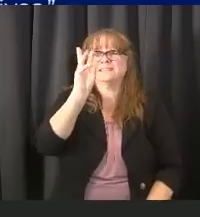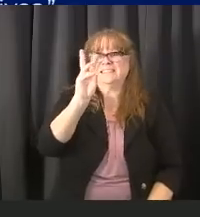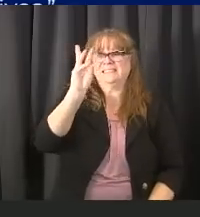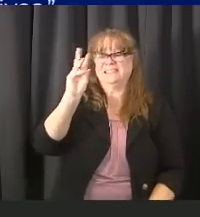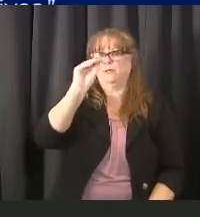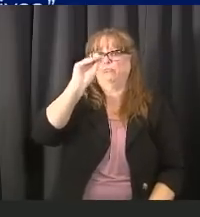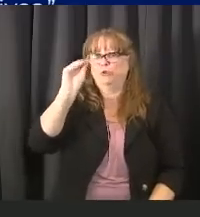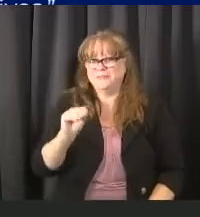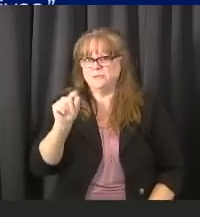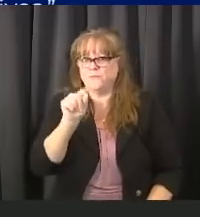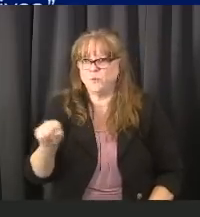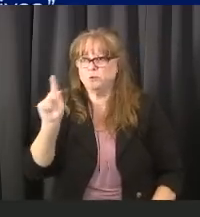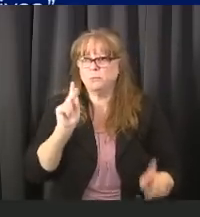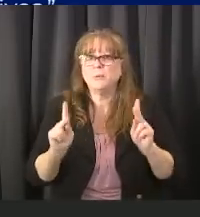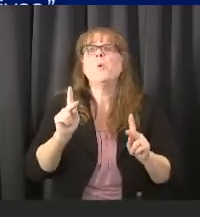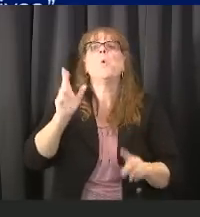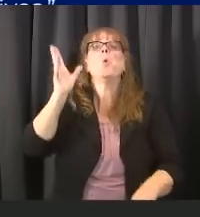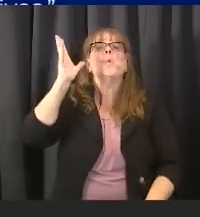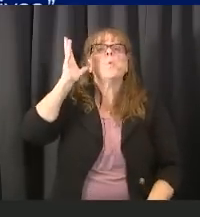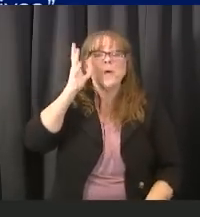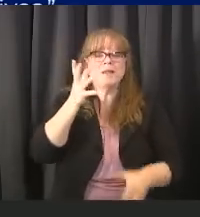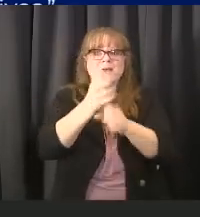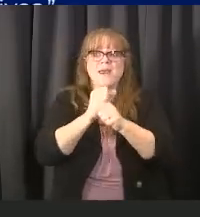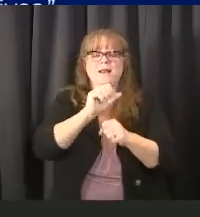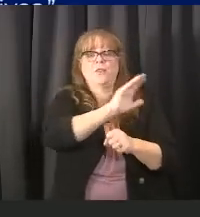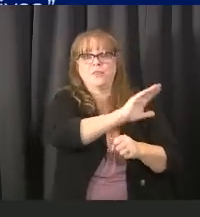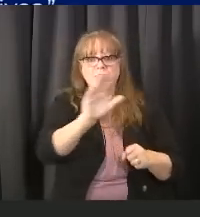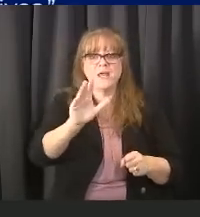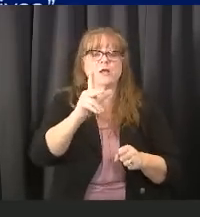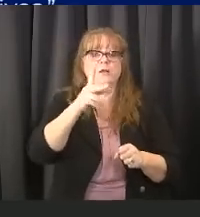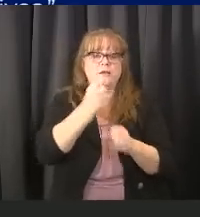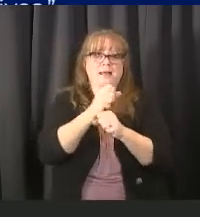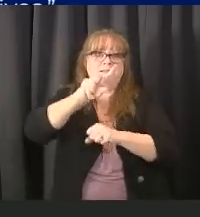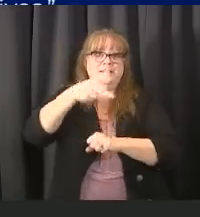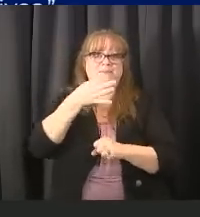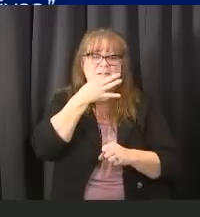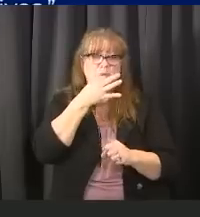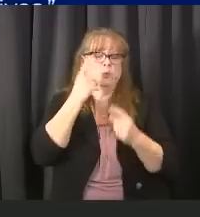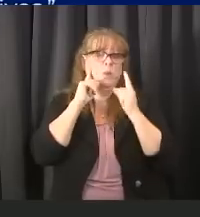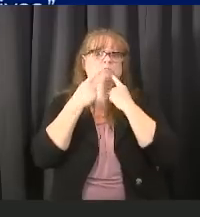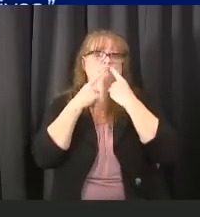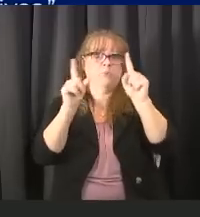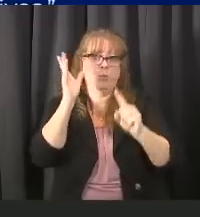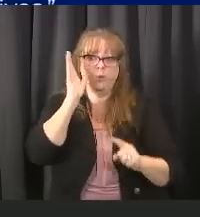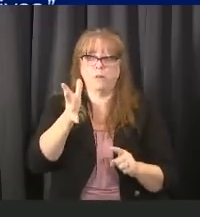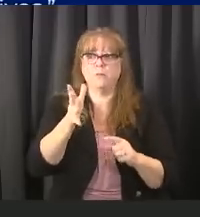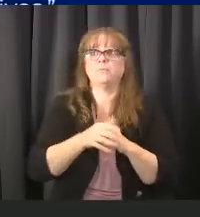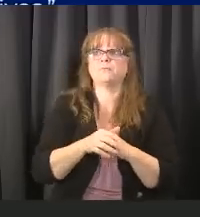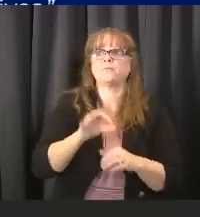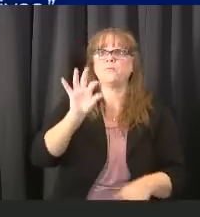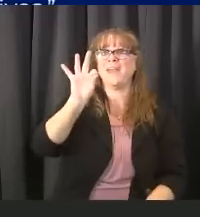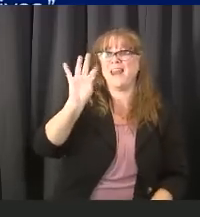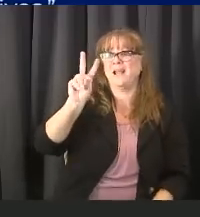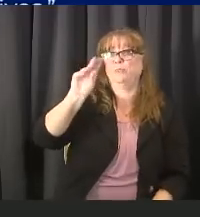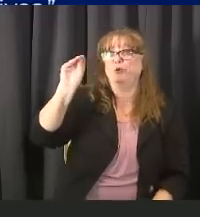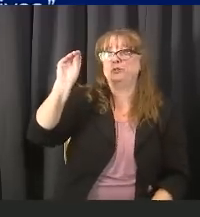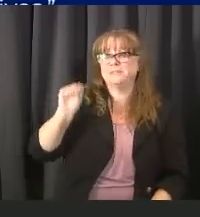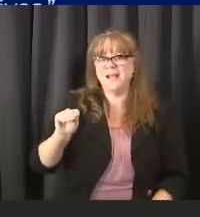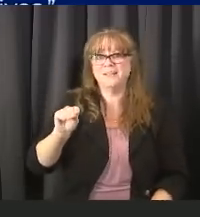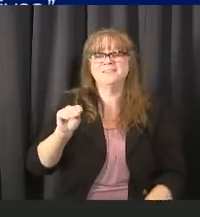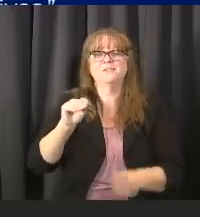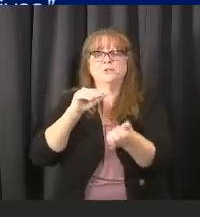vaccine. 92% of our physicians have chosen to be vaccinated. We have higher vaccination rates amongst our